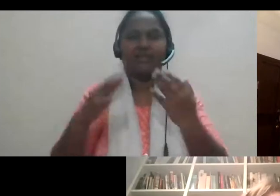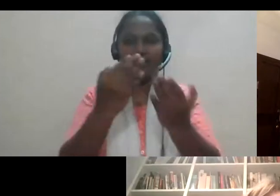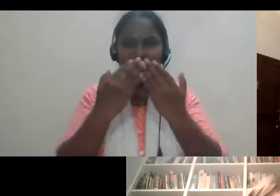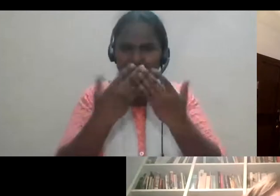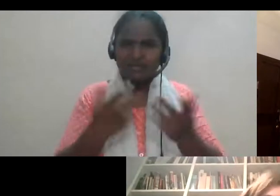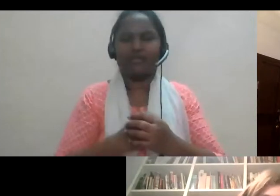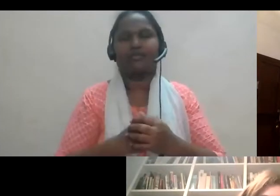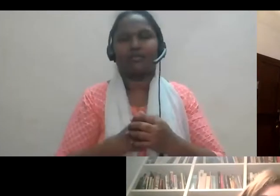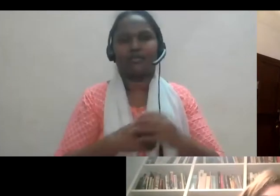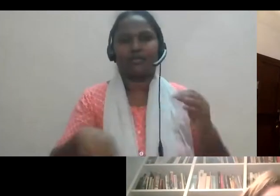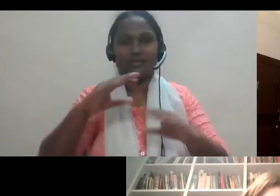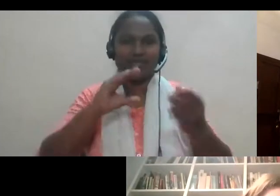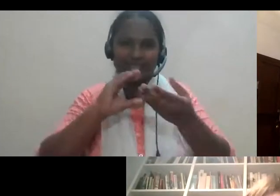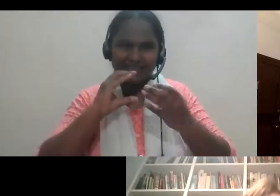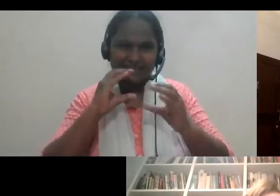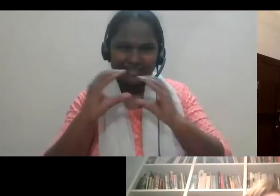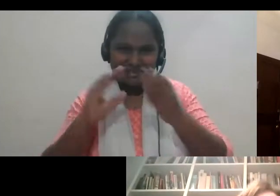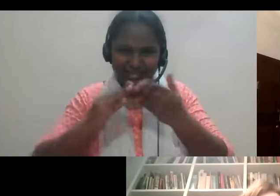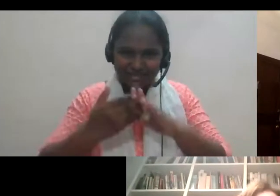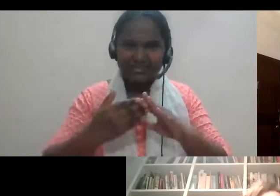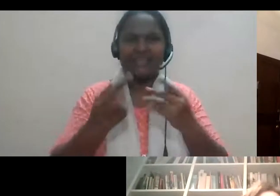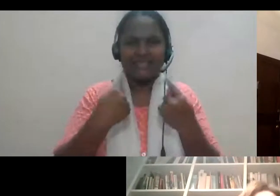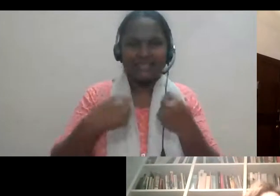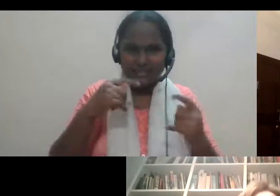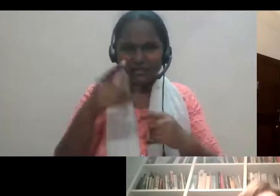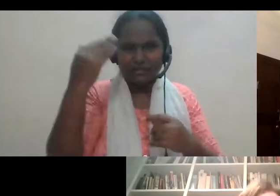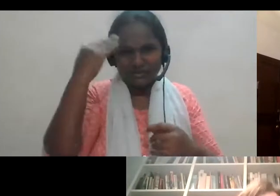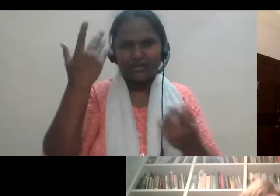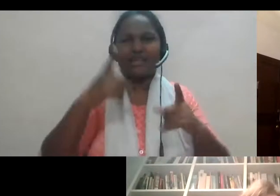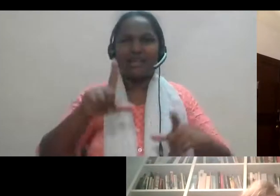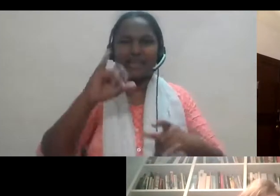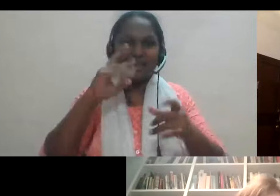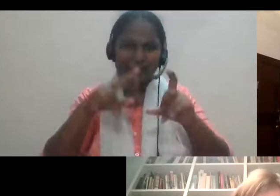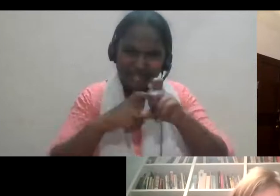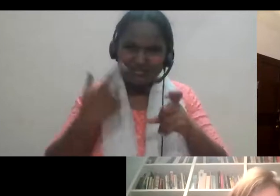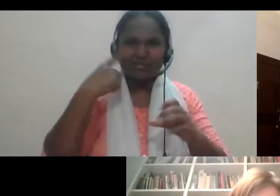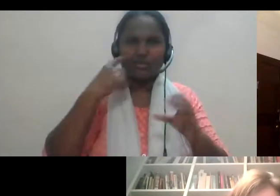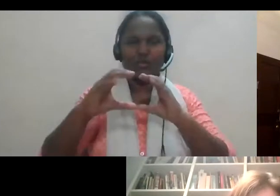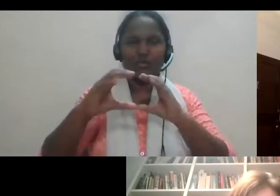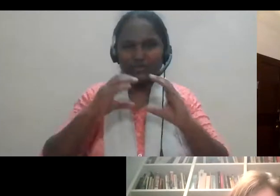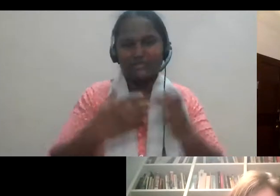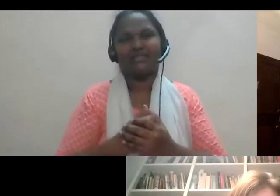educators, the communicators that try to, you know, enliven the conversation. So